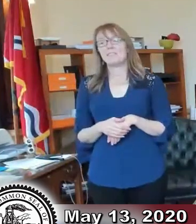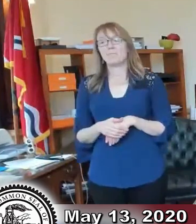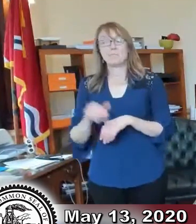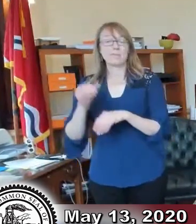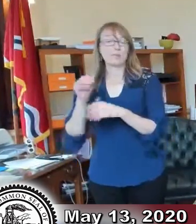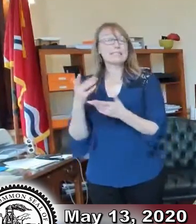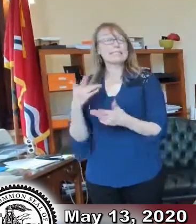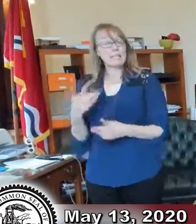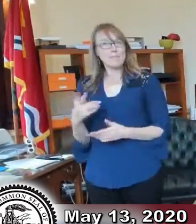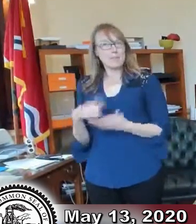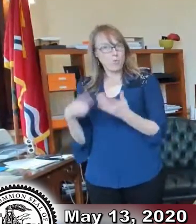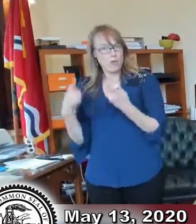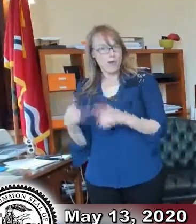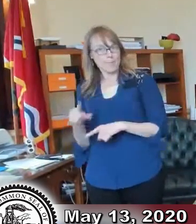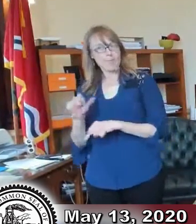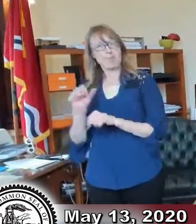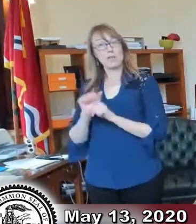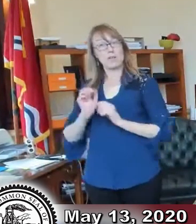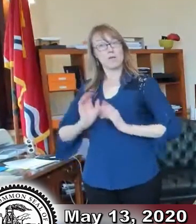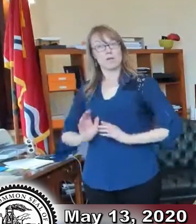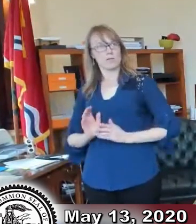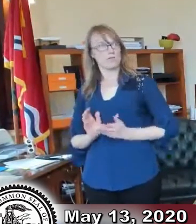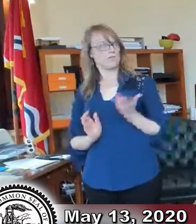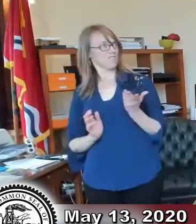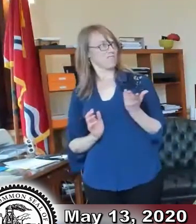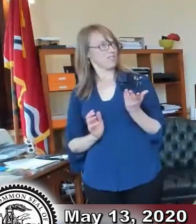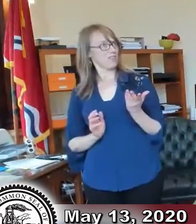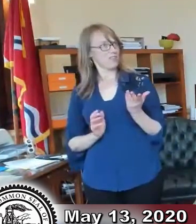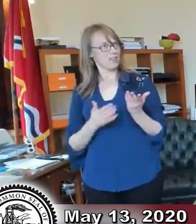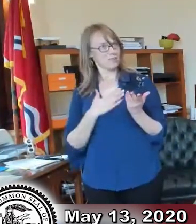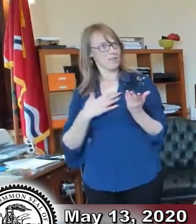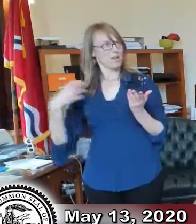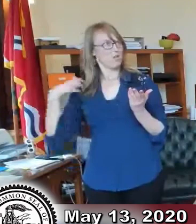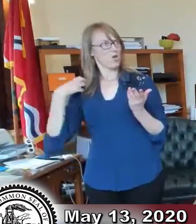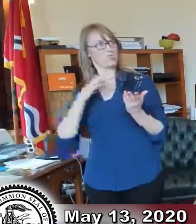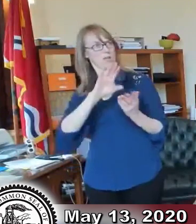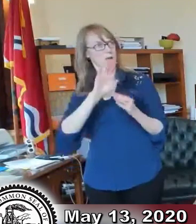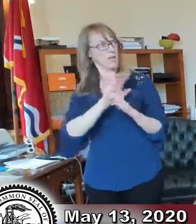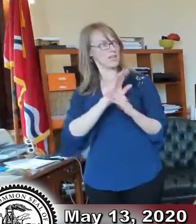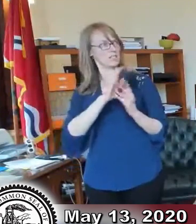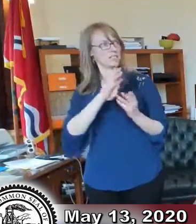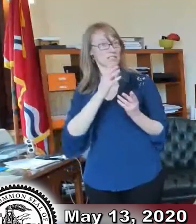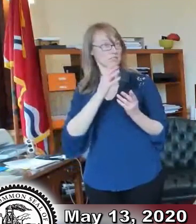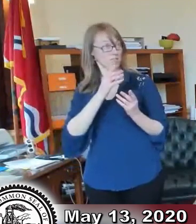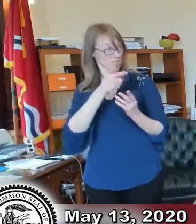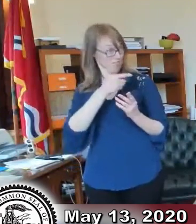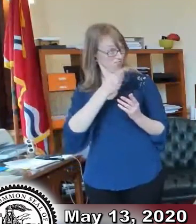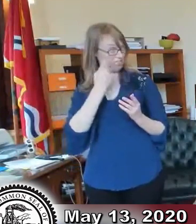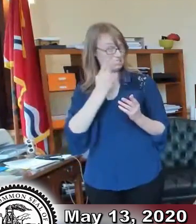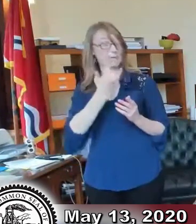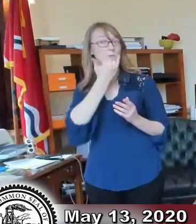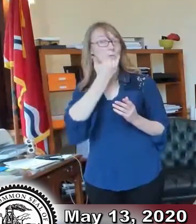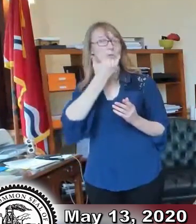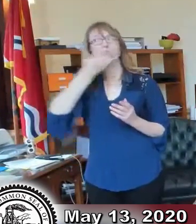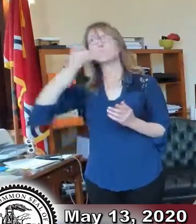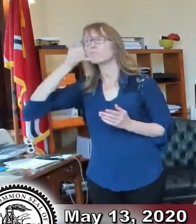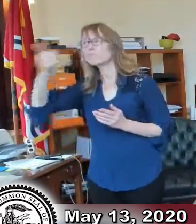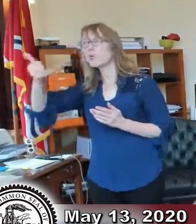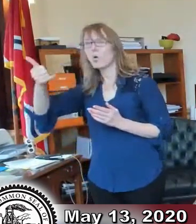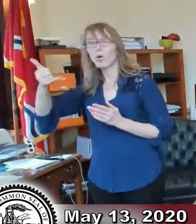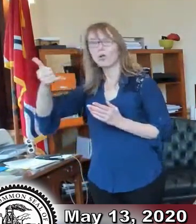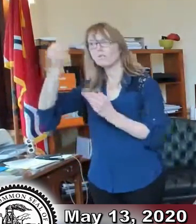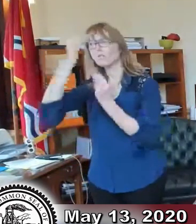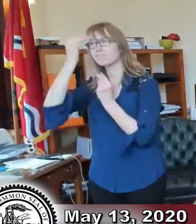their employers, because there's still been a lot of businesses open, as you know, grocery stores,